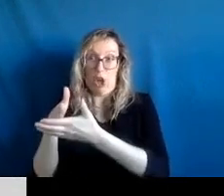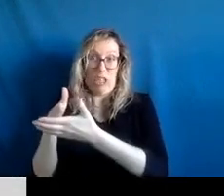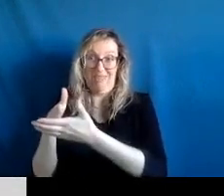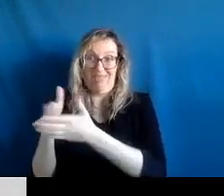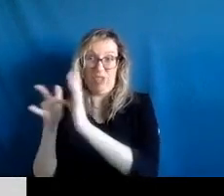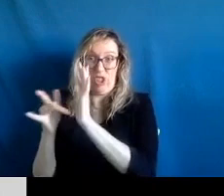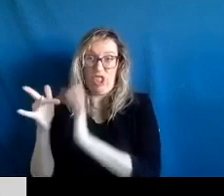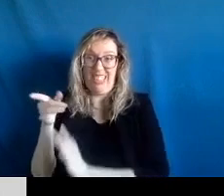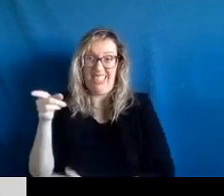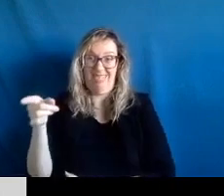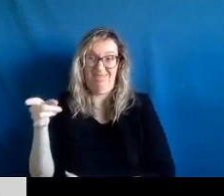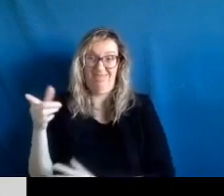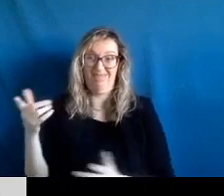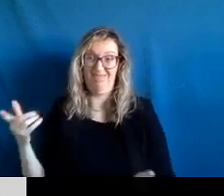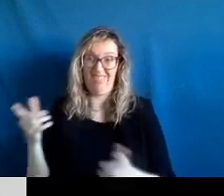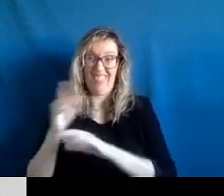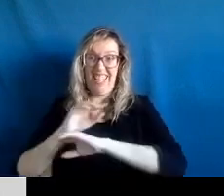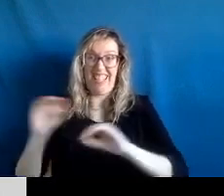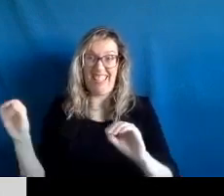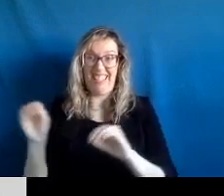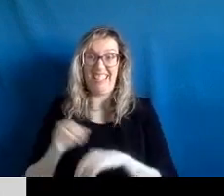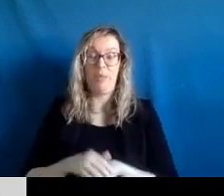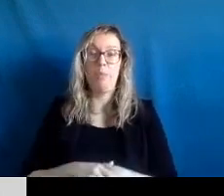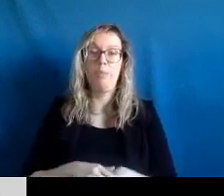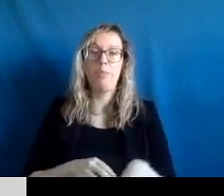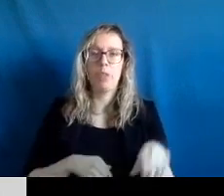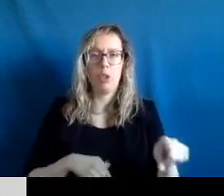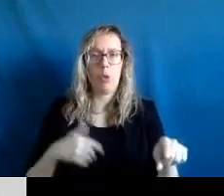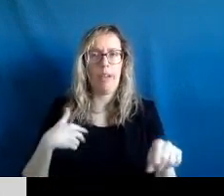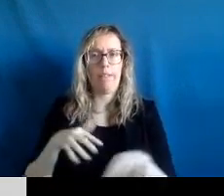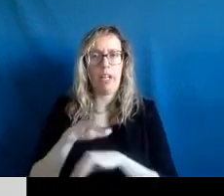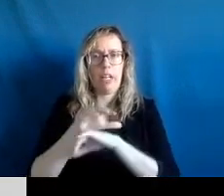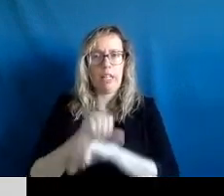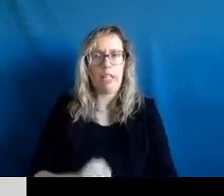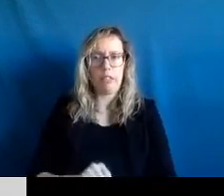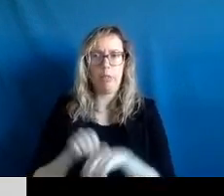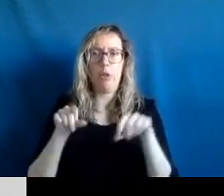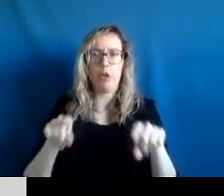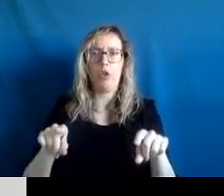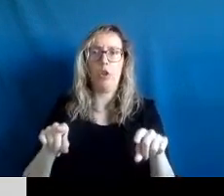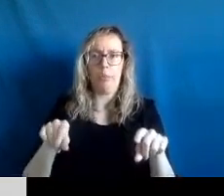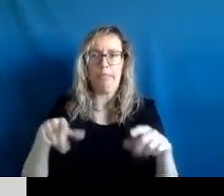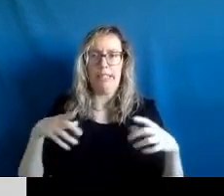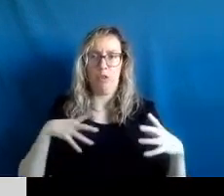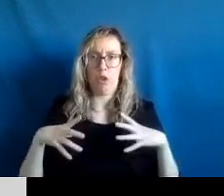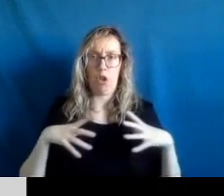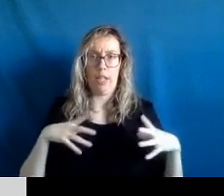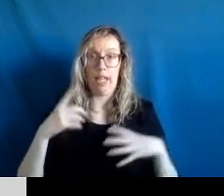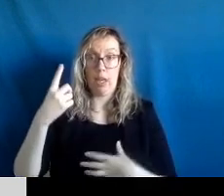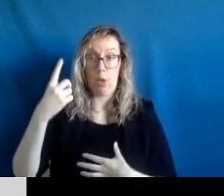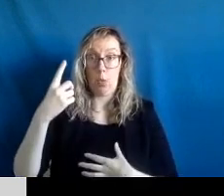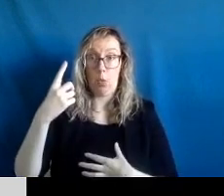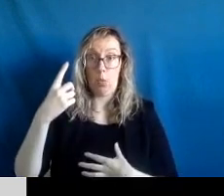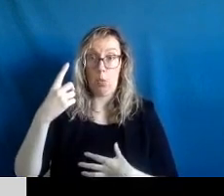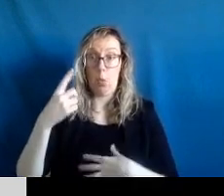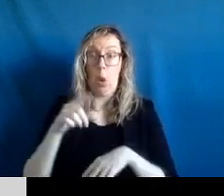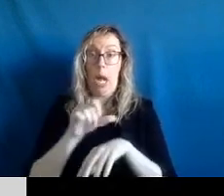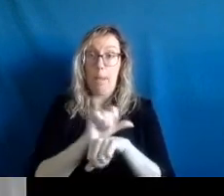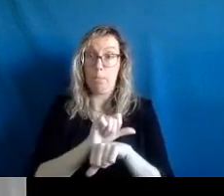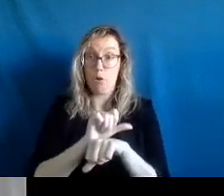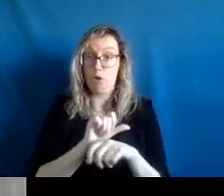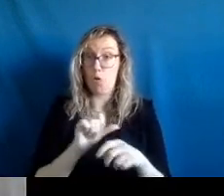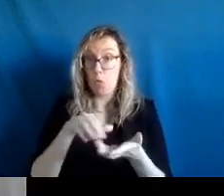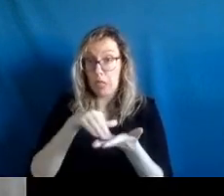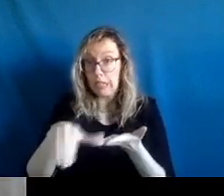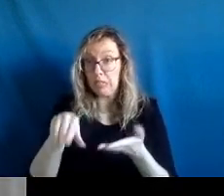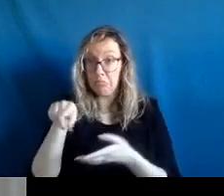a custom that I release one prisoner for you at Passover. Do you want me to release for you the king of the Jews?"